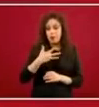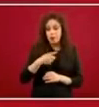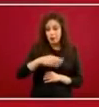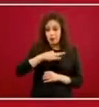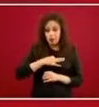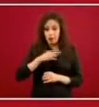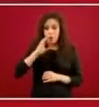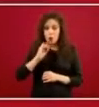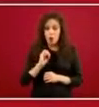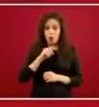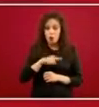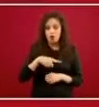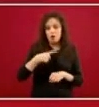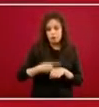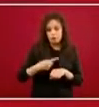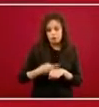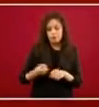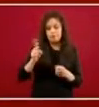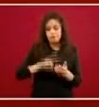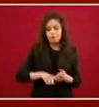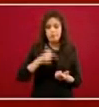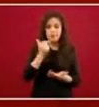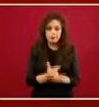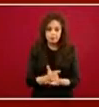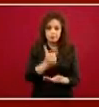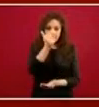And they get to know that they have diabetes